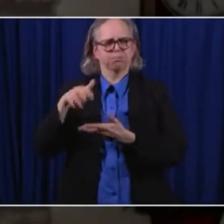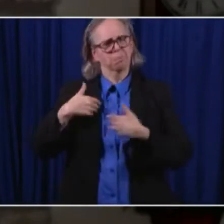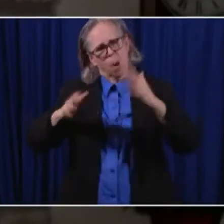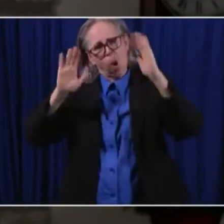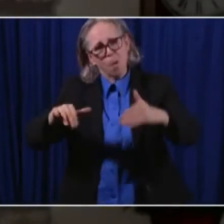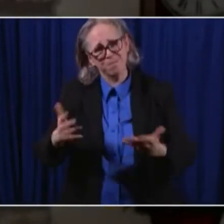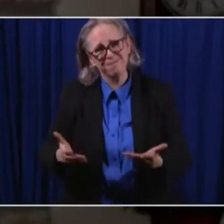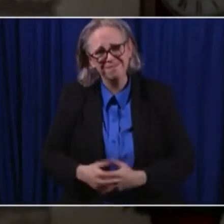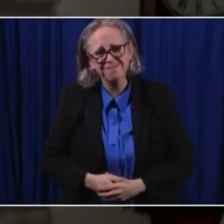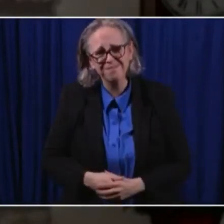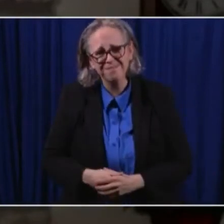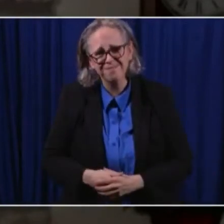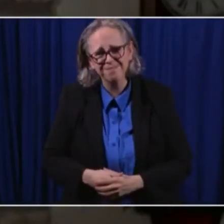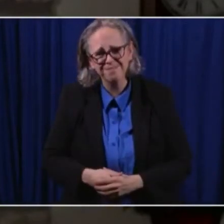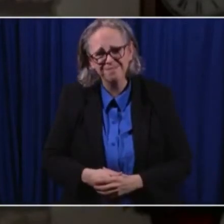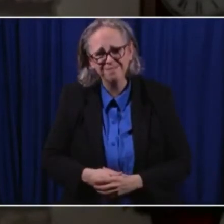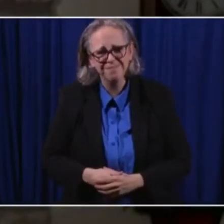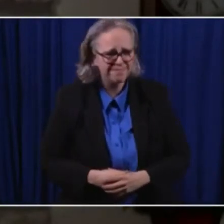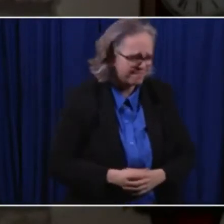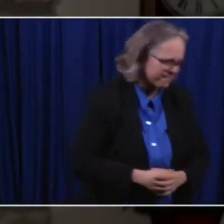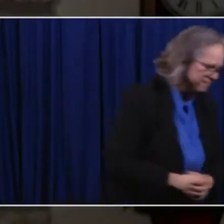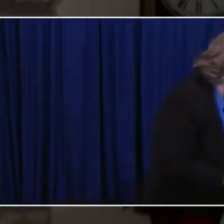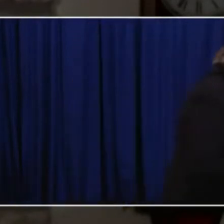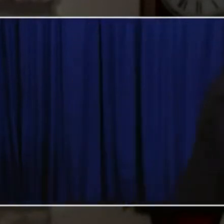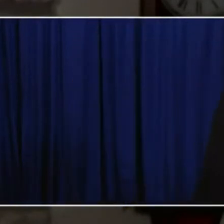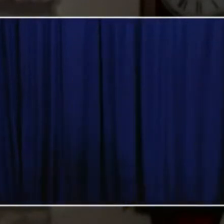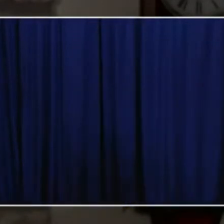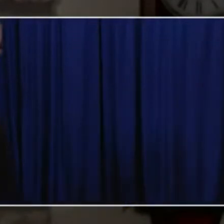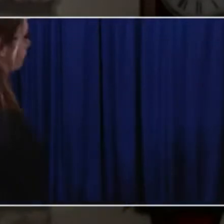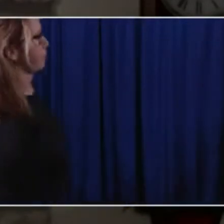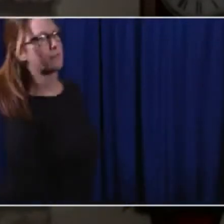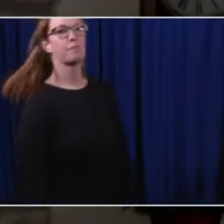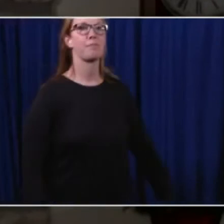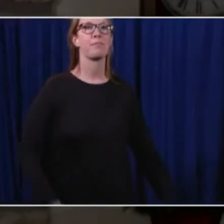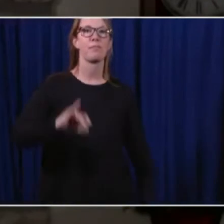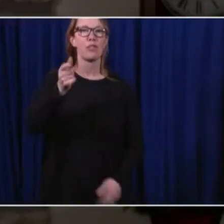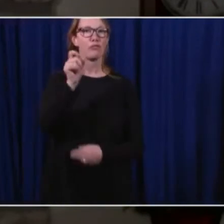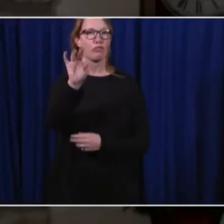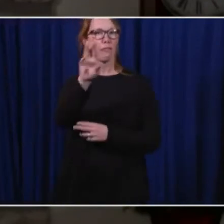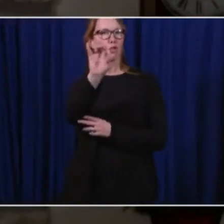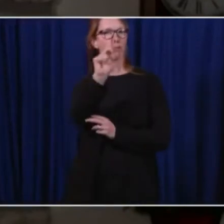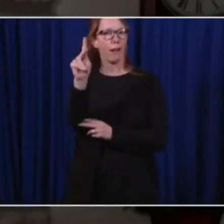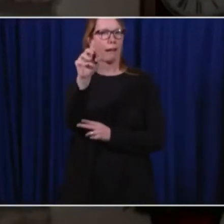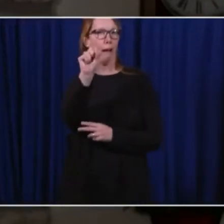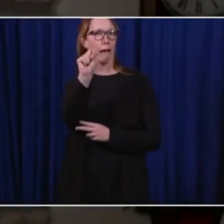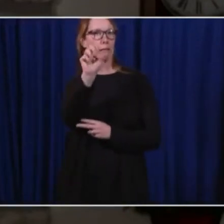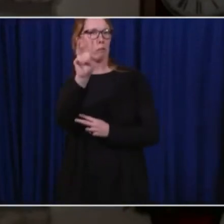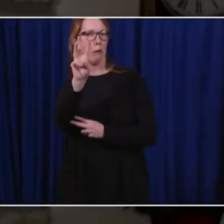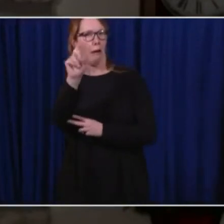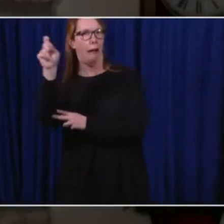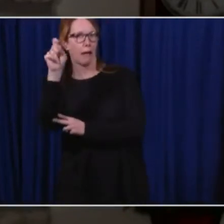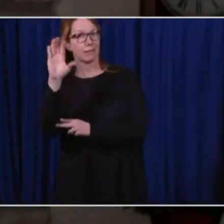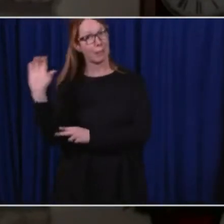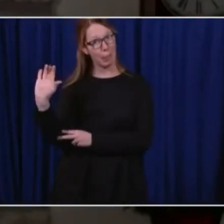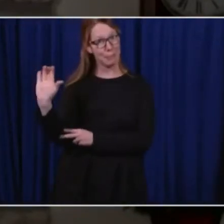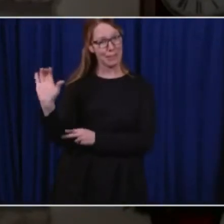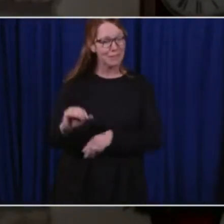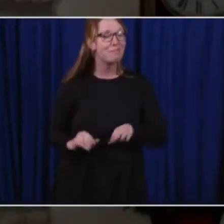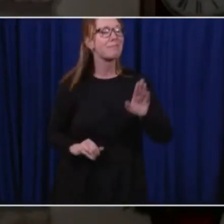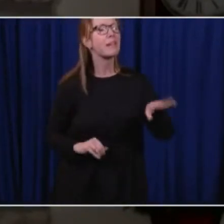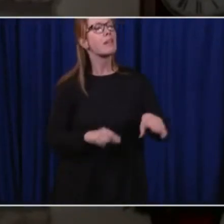Next question is from Jeff Reddick at WSYX in Columbus. Jeff. Hi, Governor. Good afternoon. You are